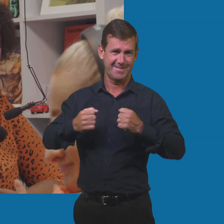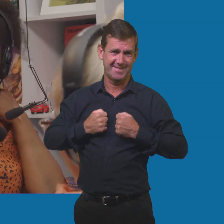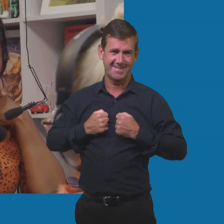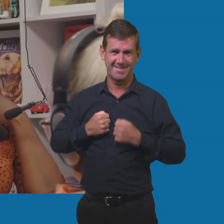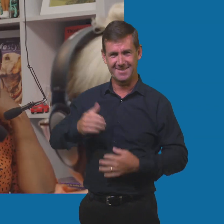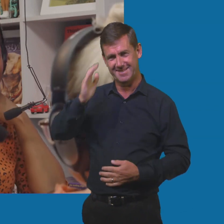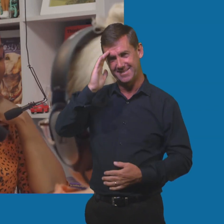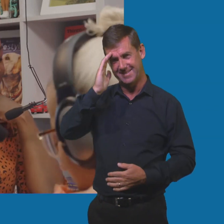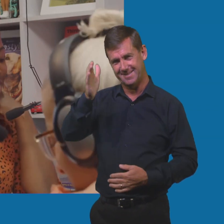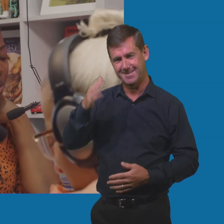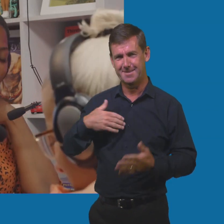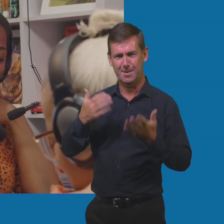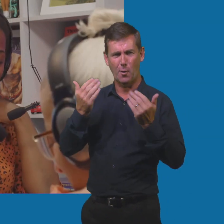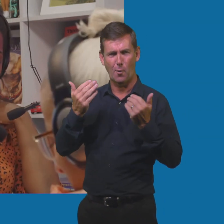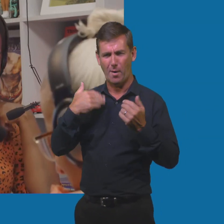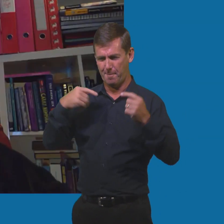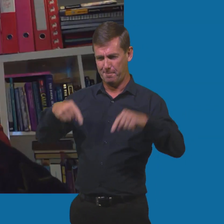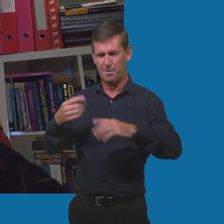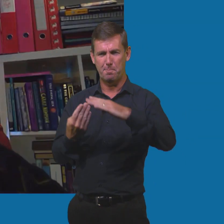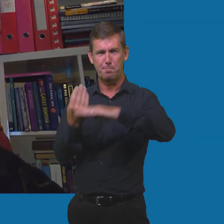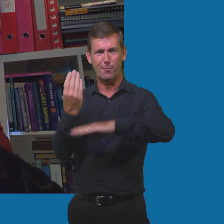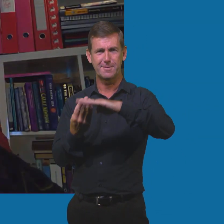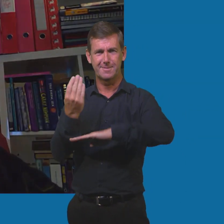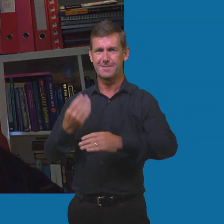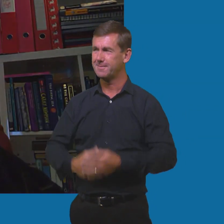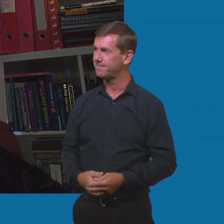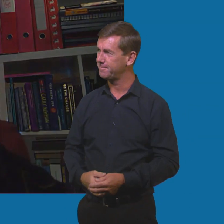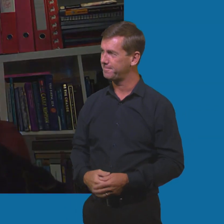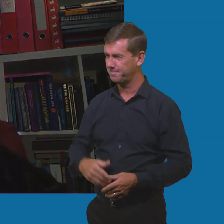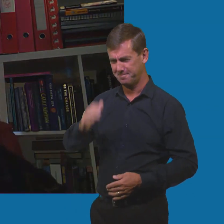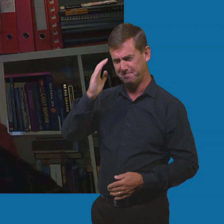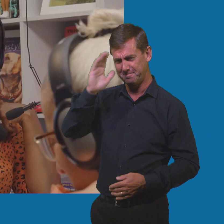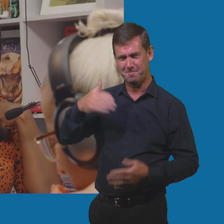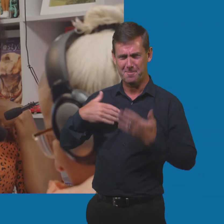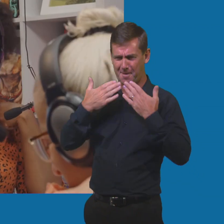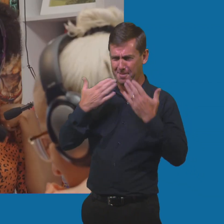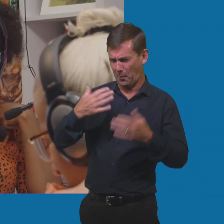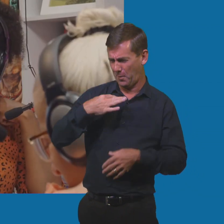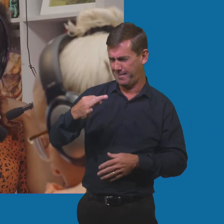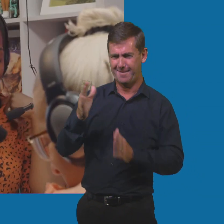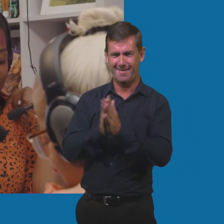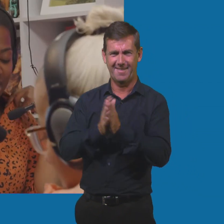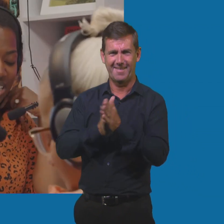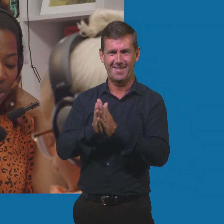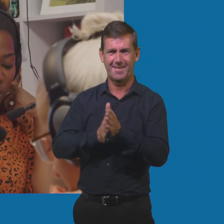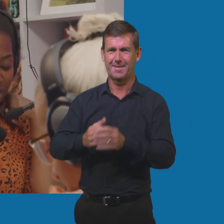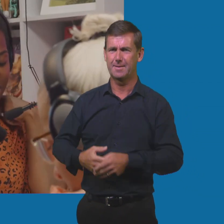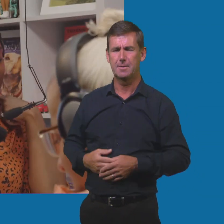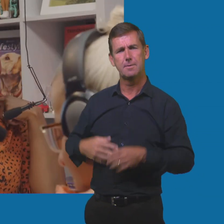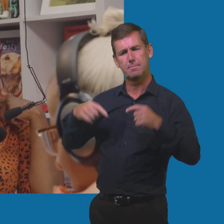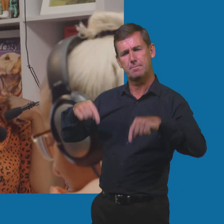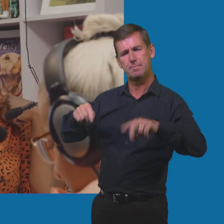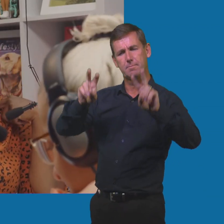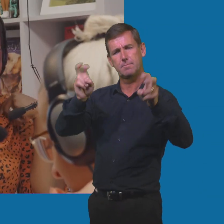Hi Hannah, welcome to the Lifestyle Pod. Hi, thank you for having me. This is so much fun. So today we're talking about dating